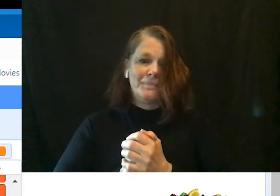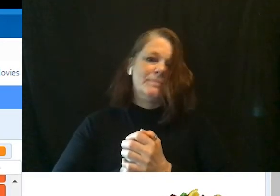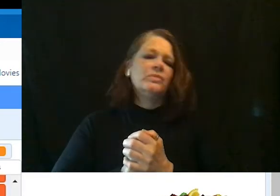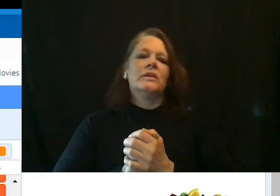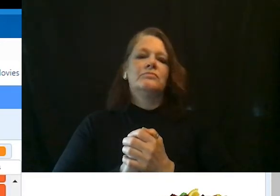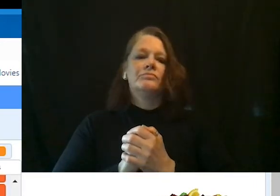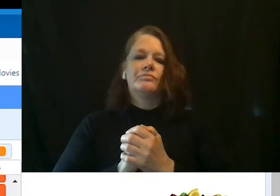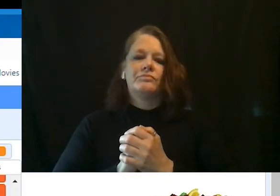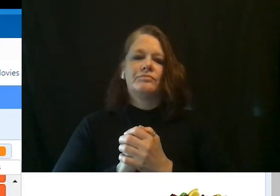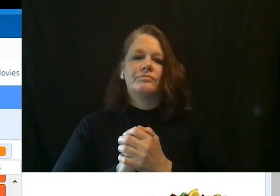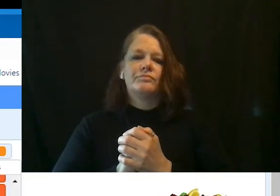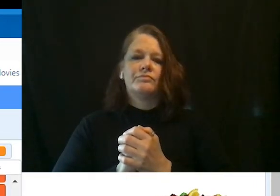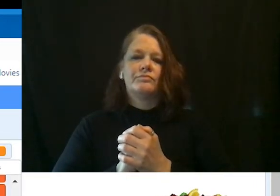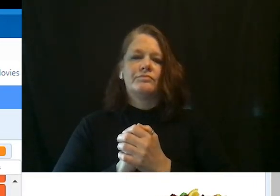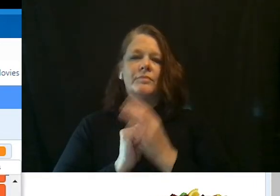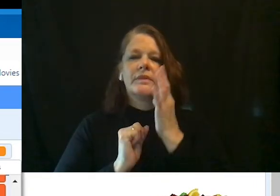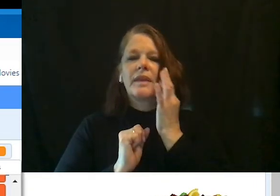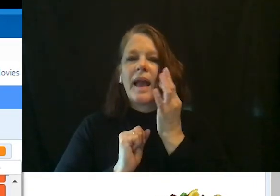You can add